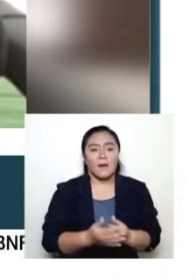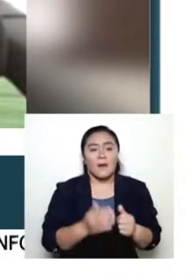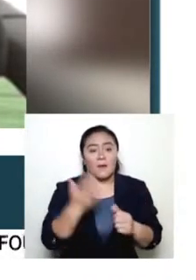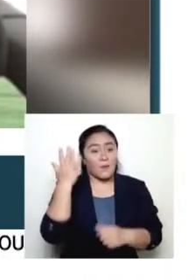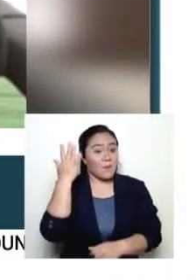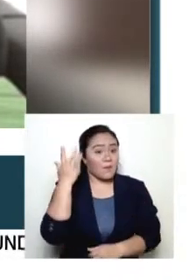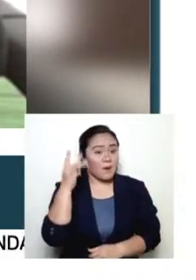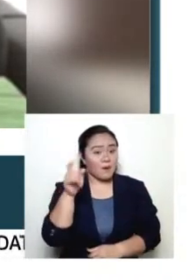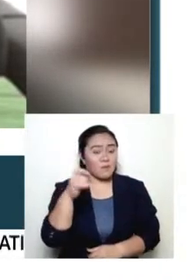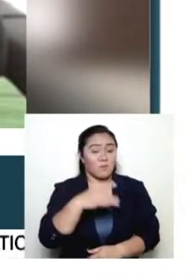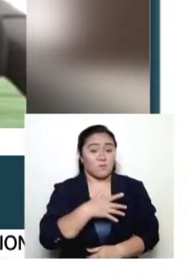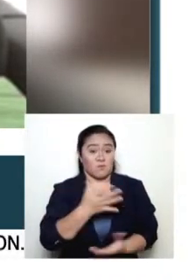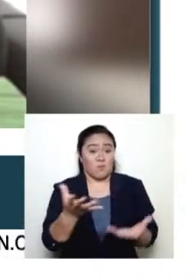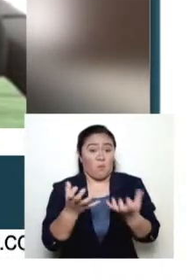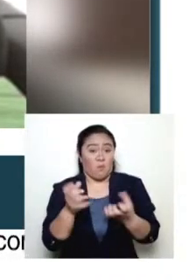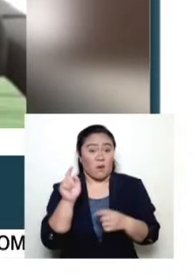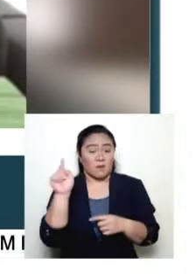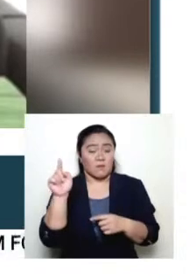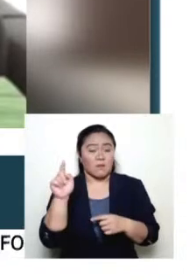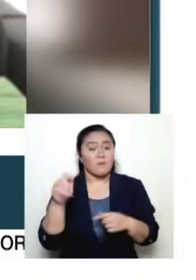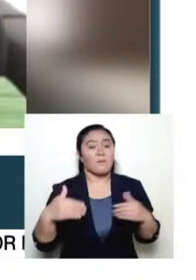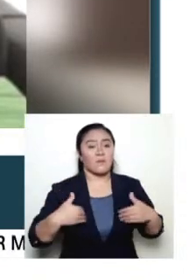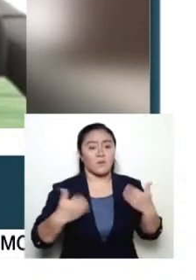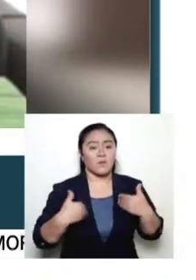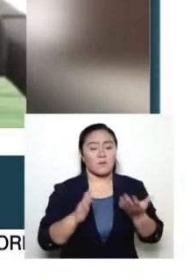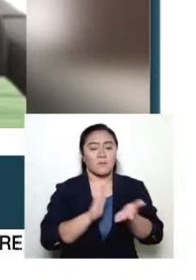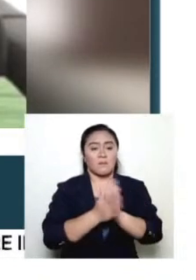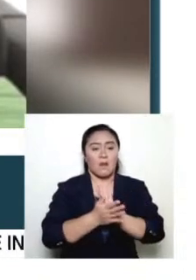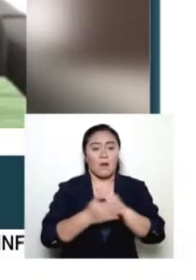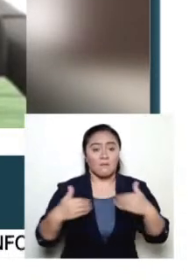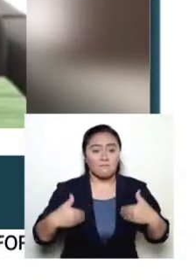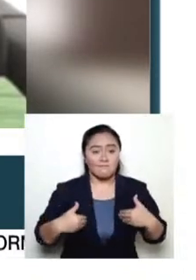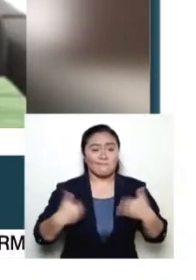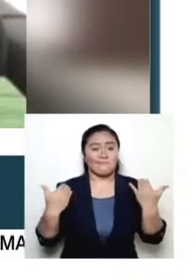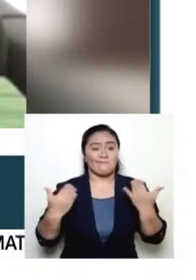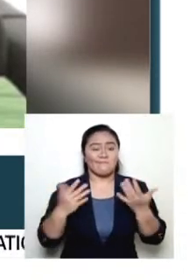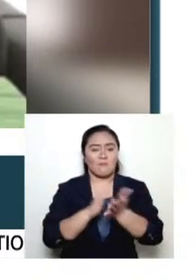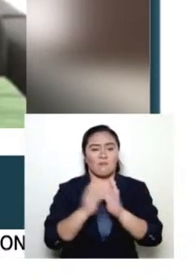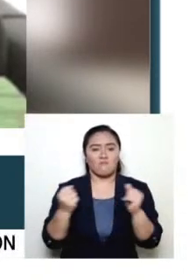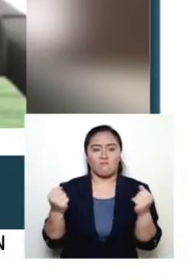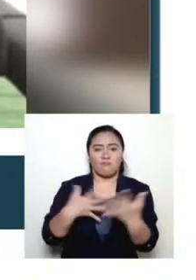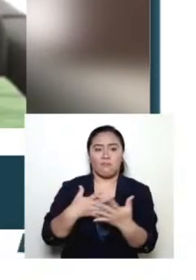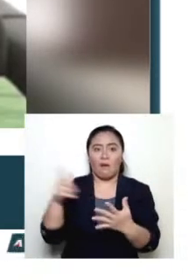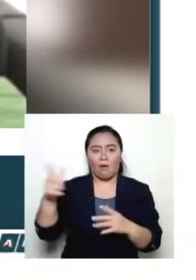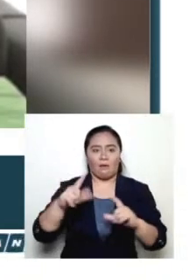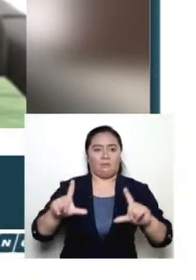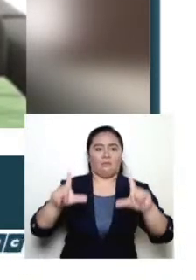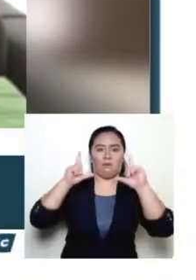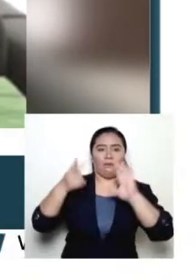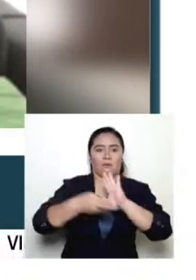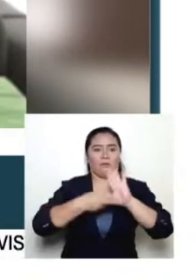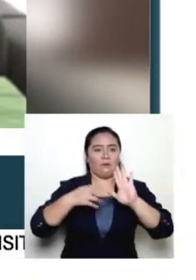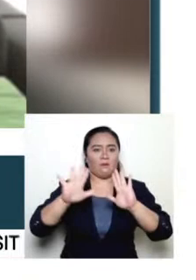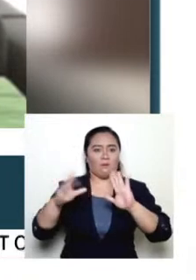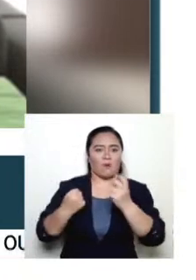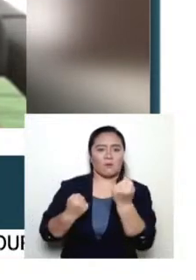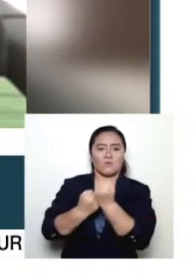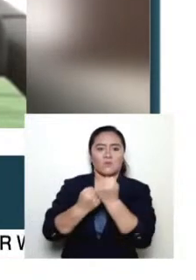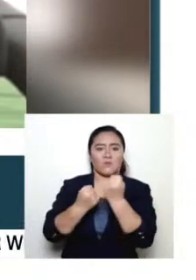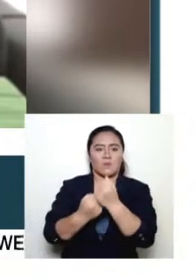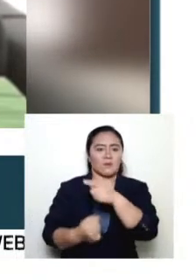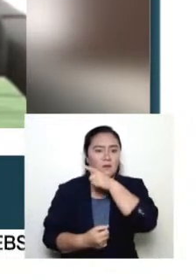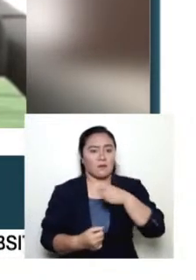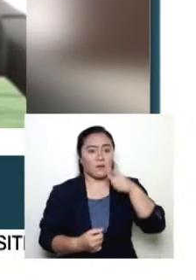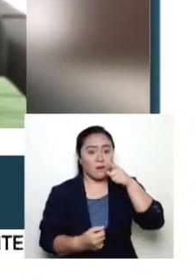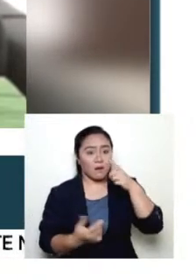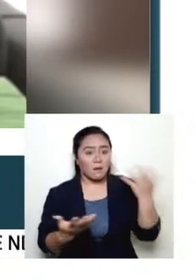they want the youth to be fearful na, oh, red tag na tayo, huwag na tayong sumuporta kay Lenny Robredo. Well,